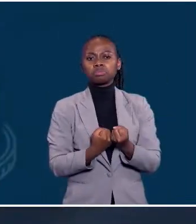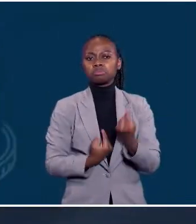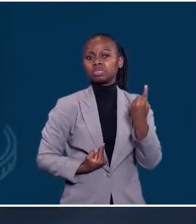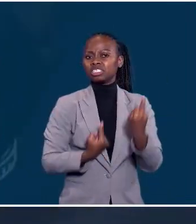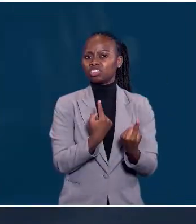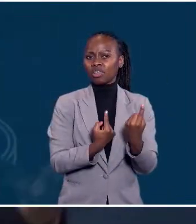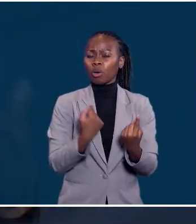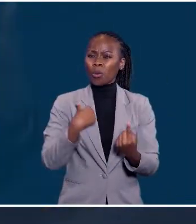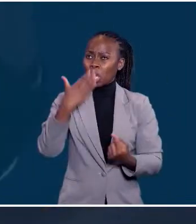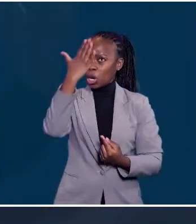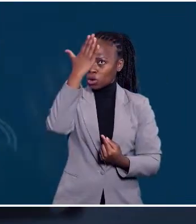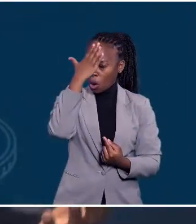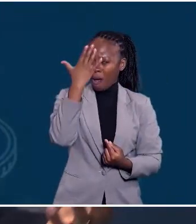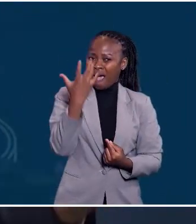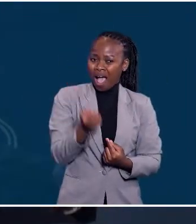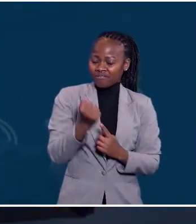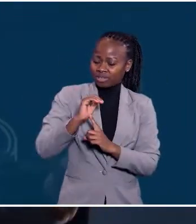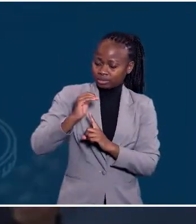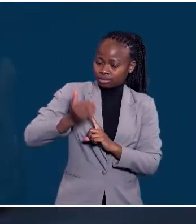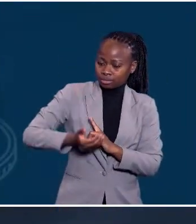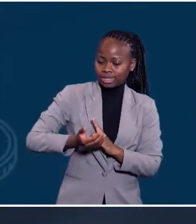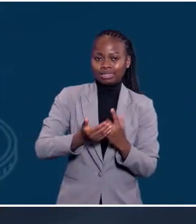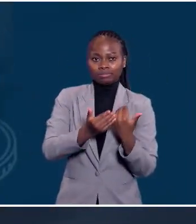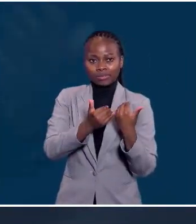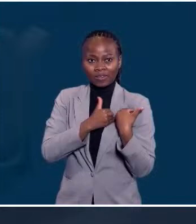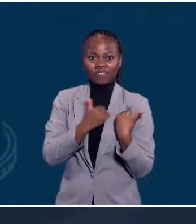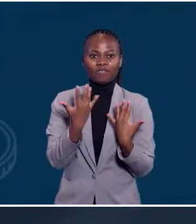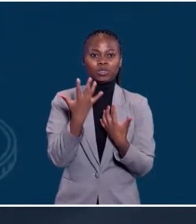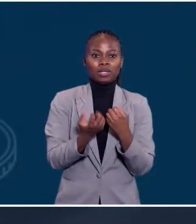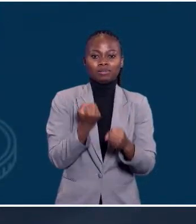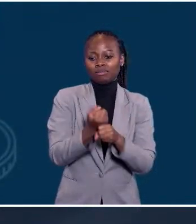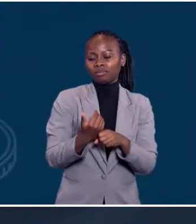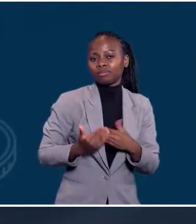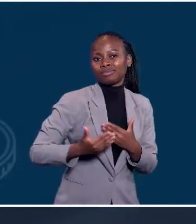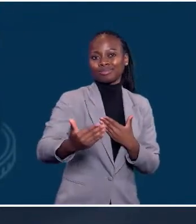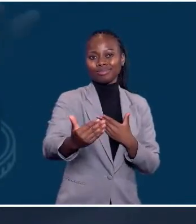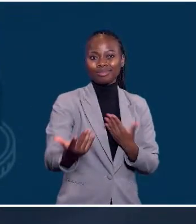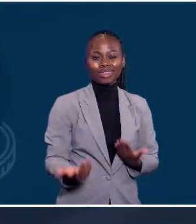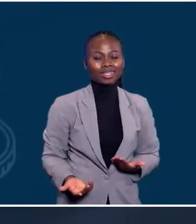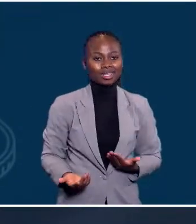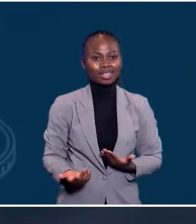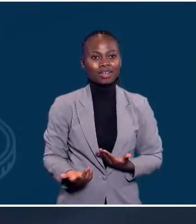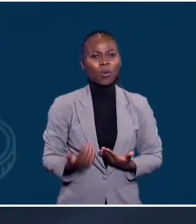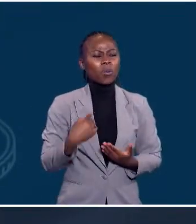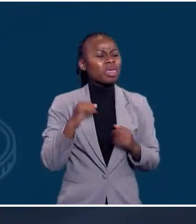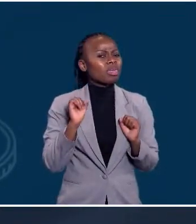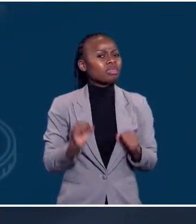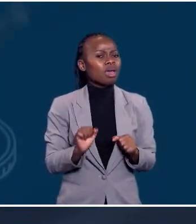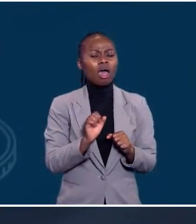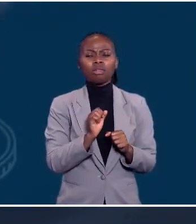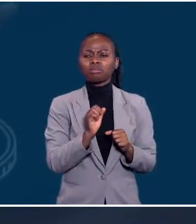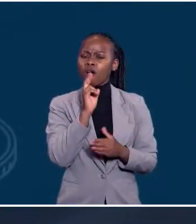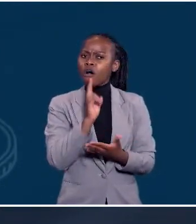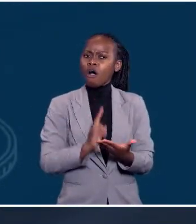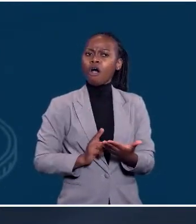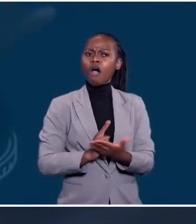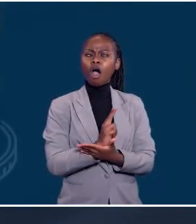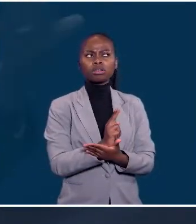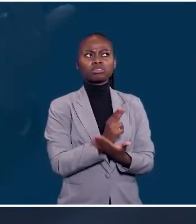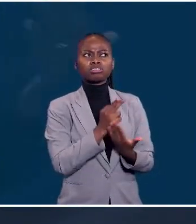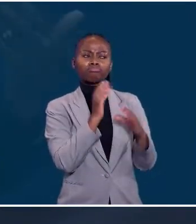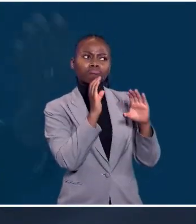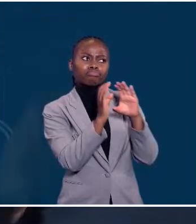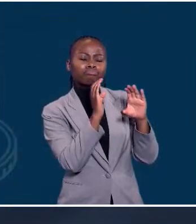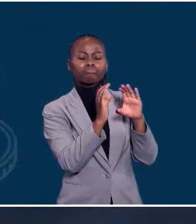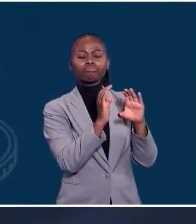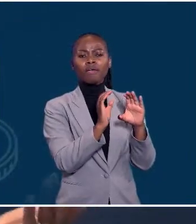technocrats, we know we have got security of tenure. And we can have our honest conversations without